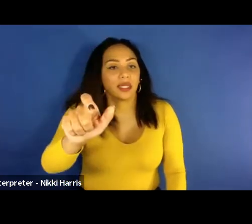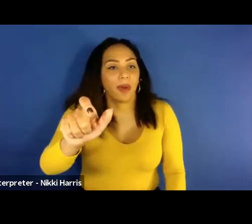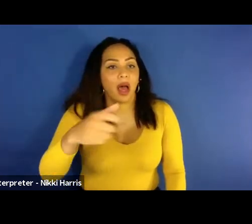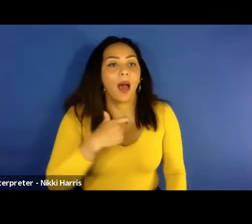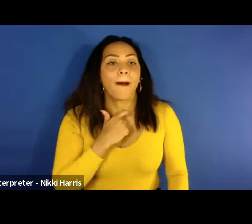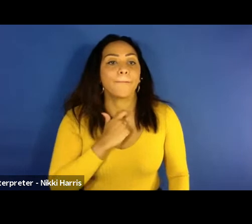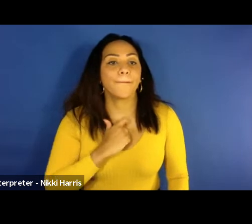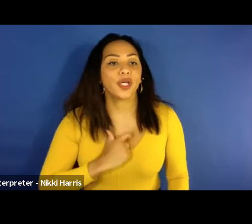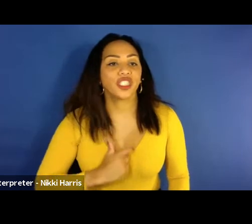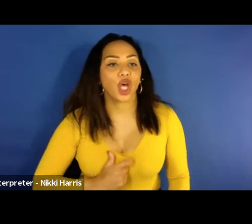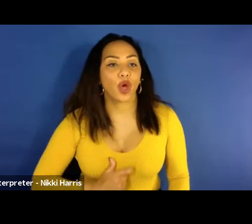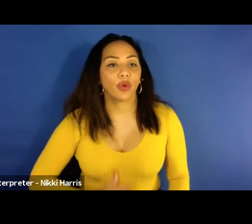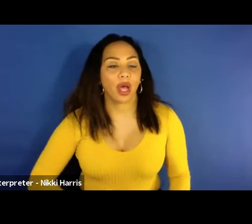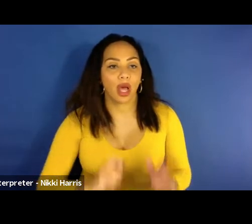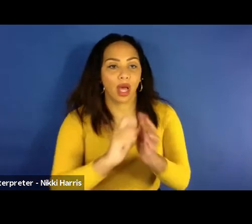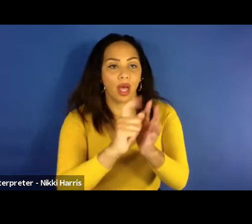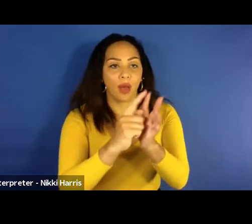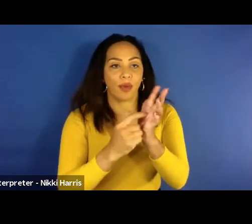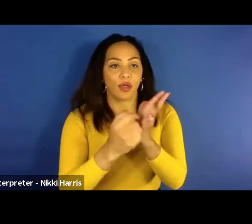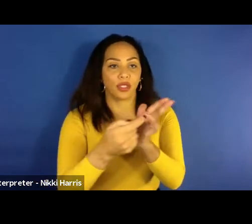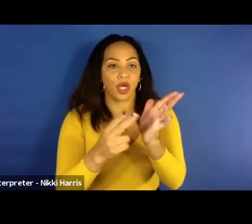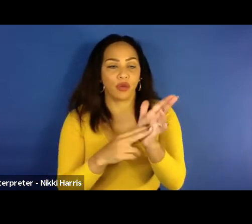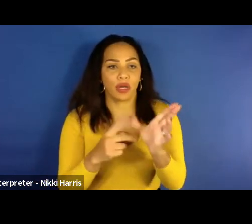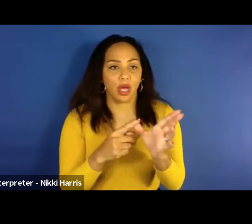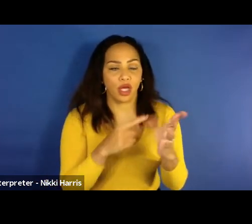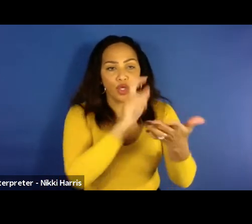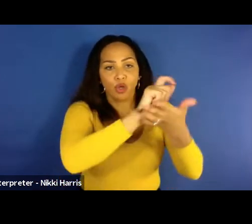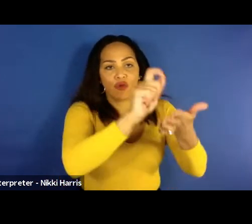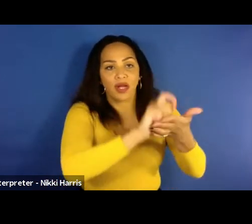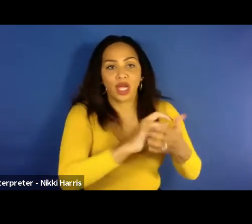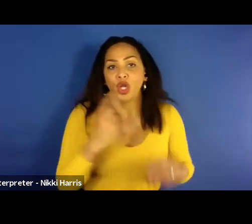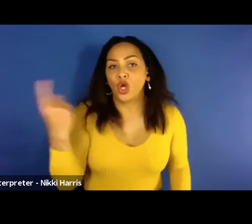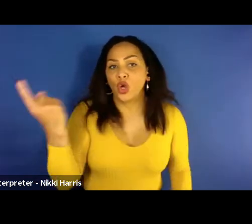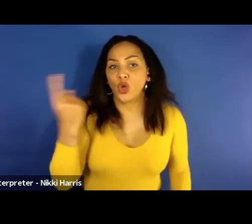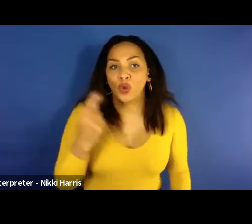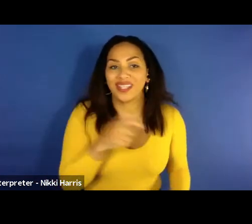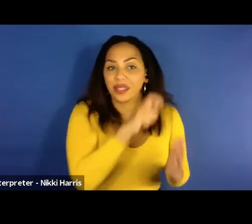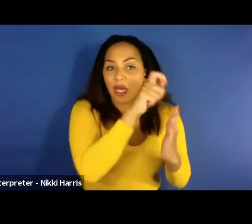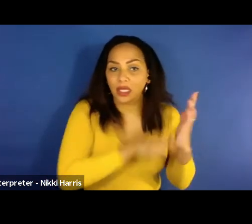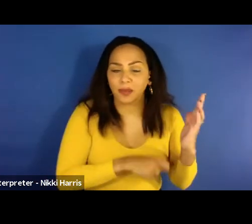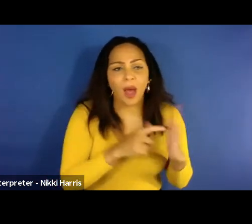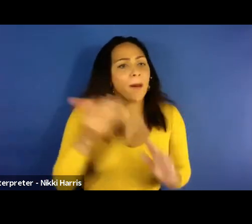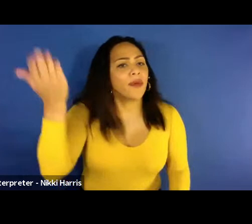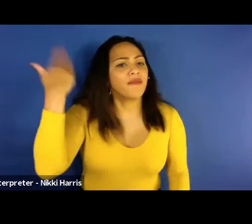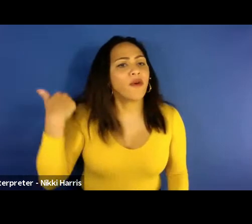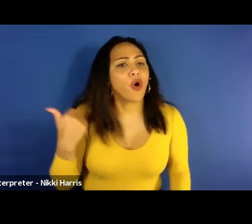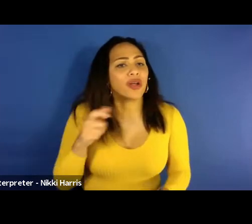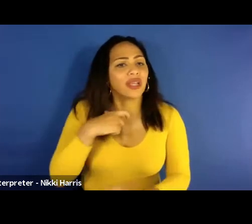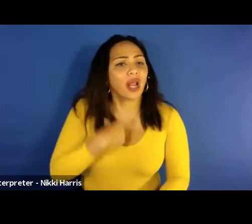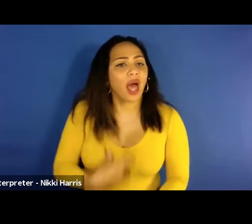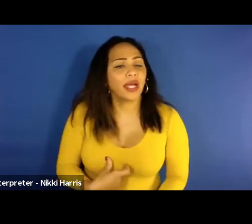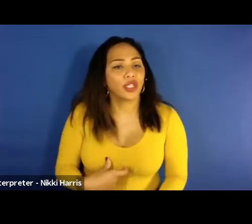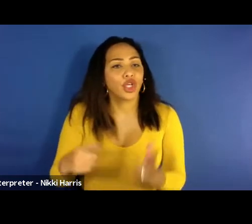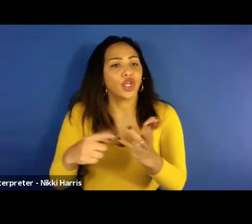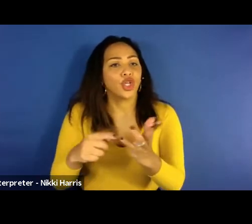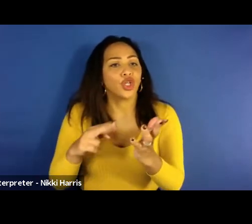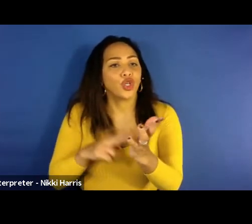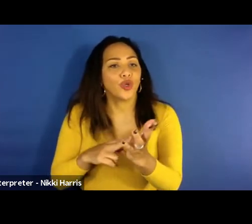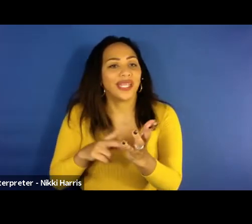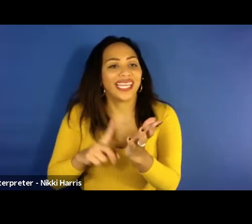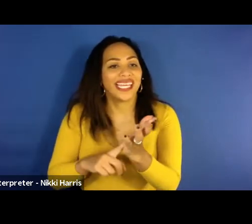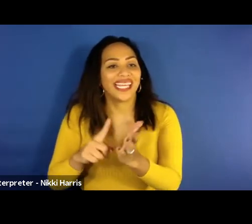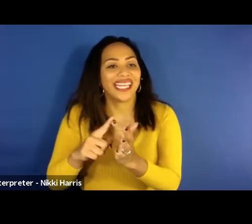customer? Now, I used to have as a client Unilever, and Unilever are basically a big company that have a number of